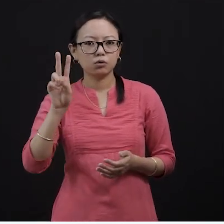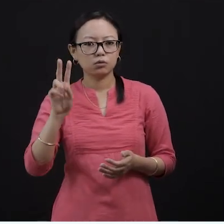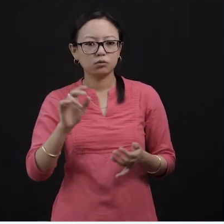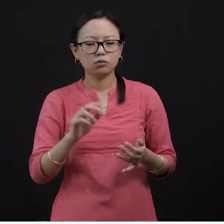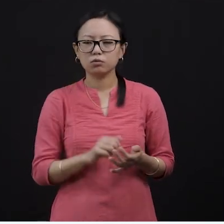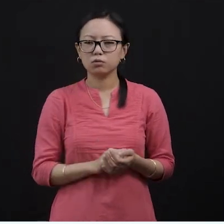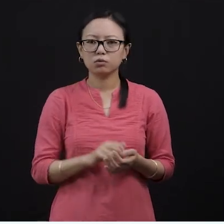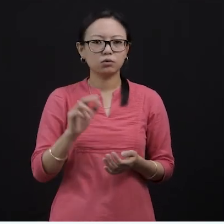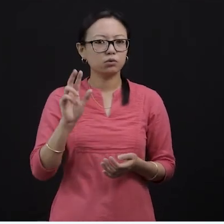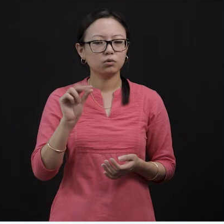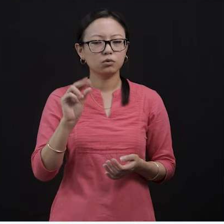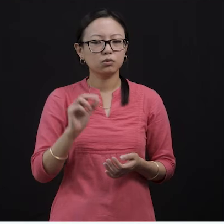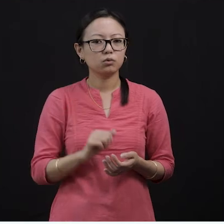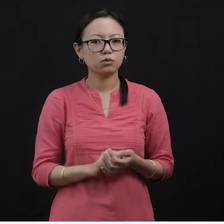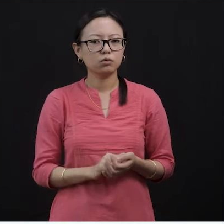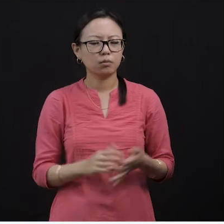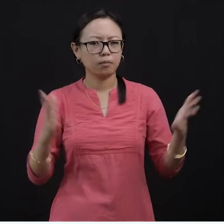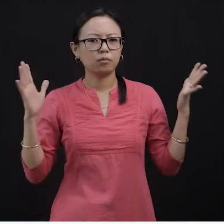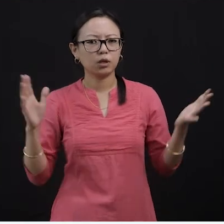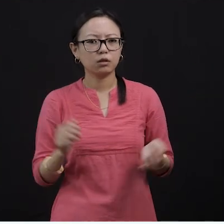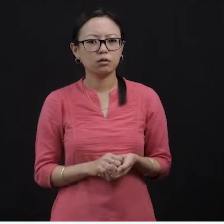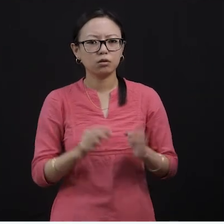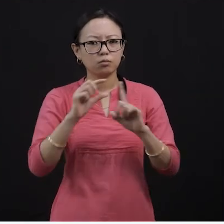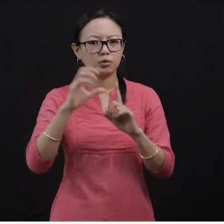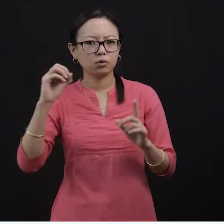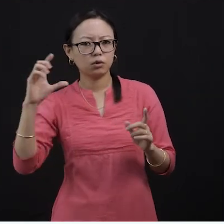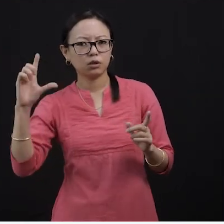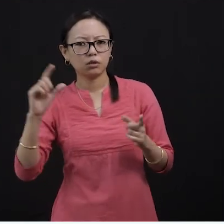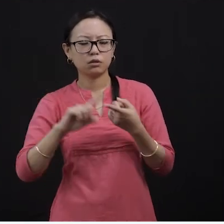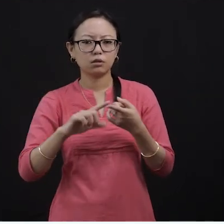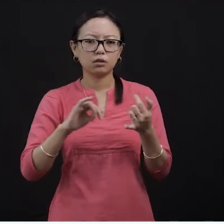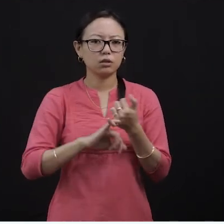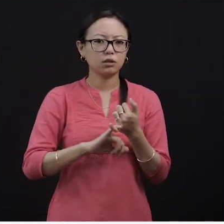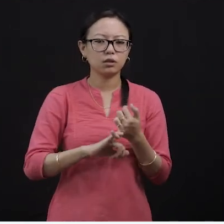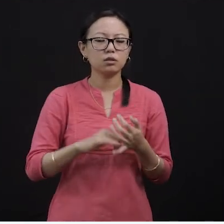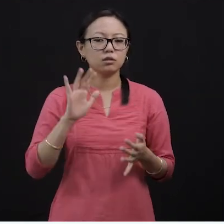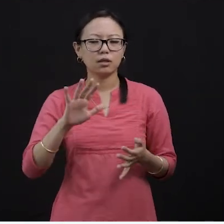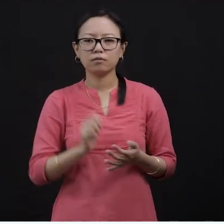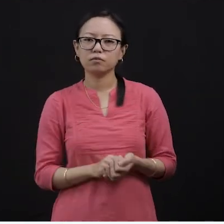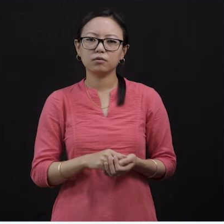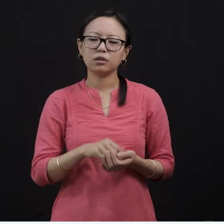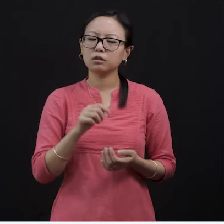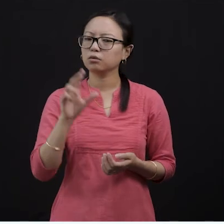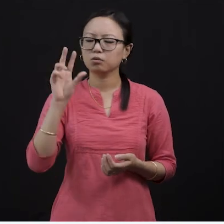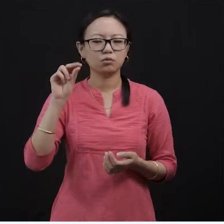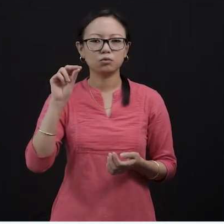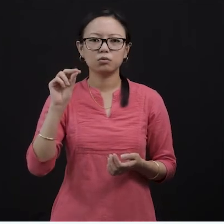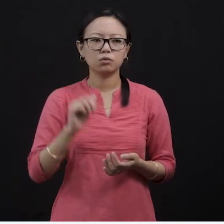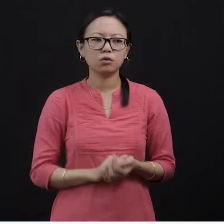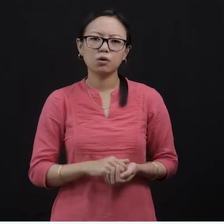because magnet have two poles, that is north and south pole. Clear,